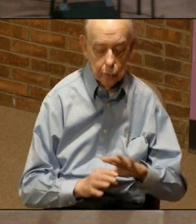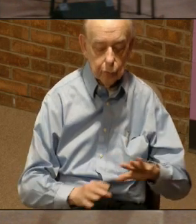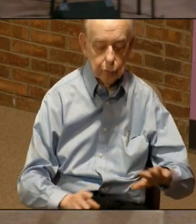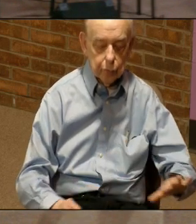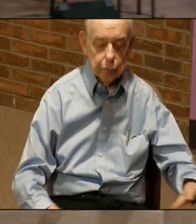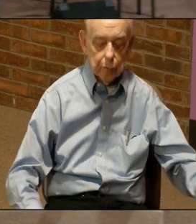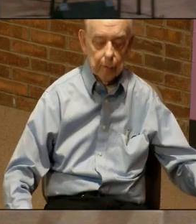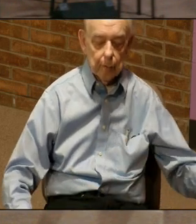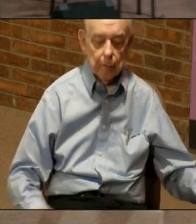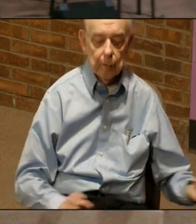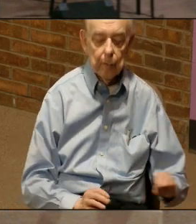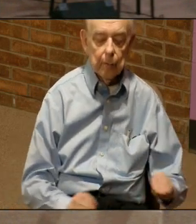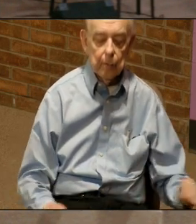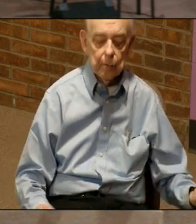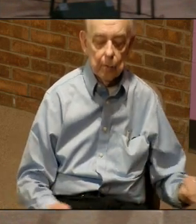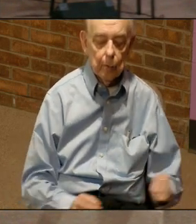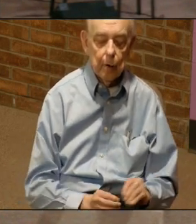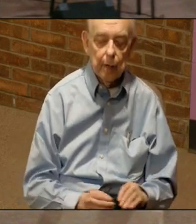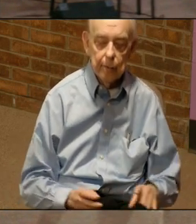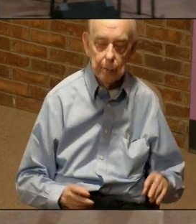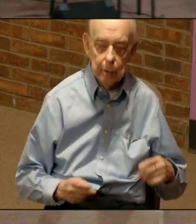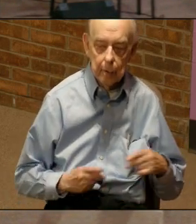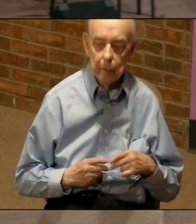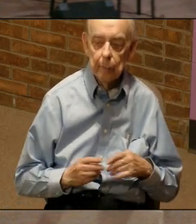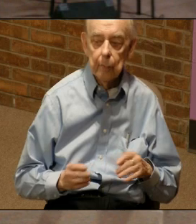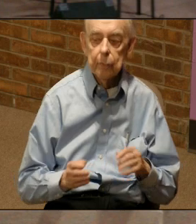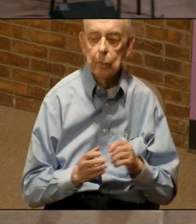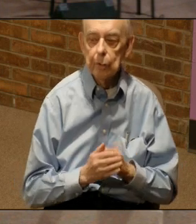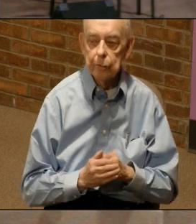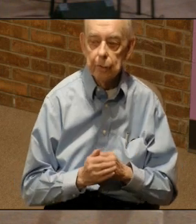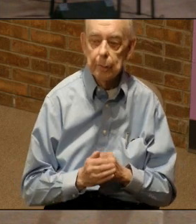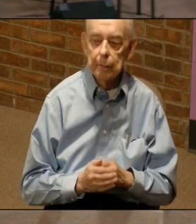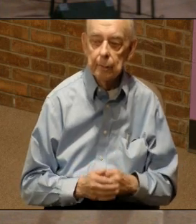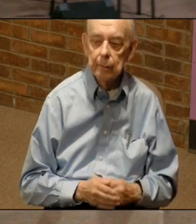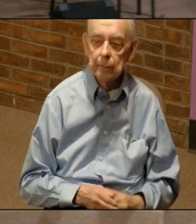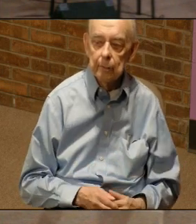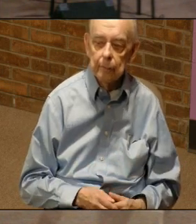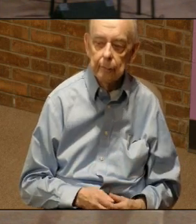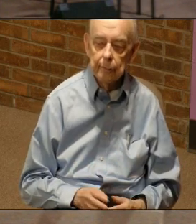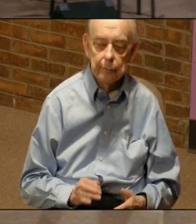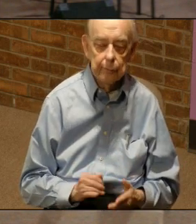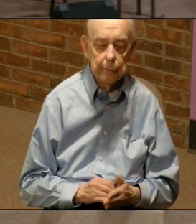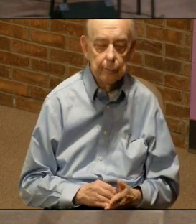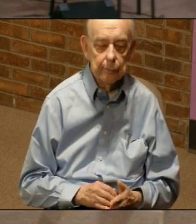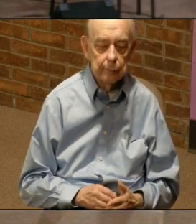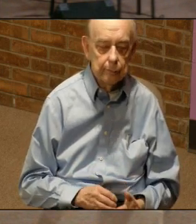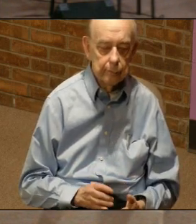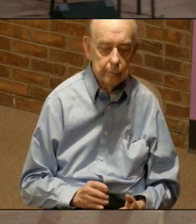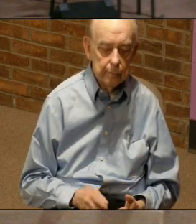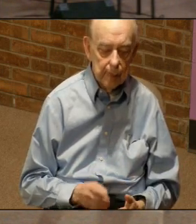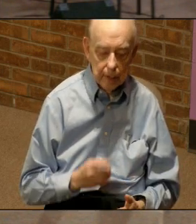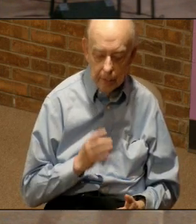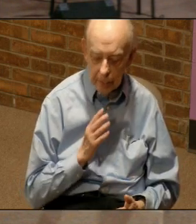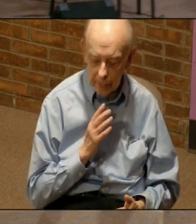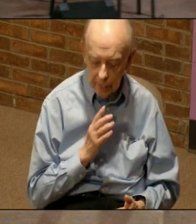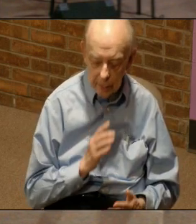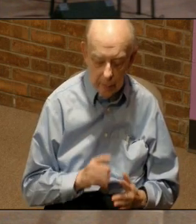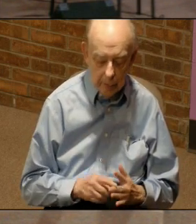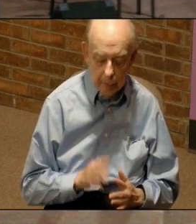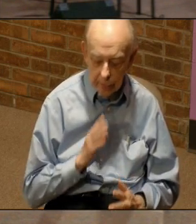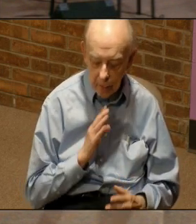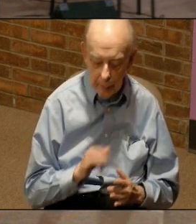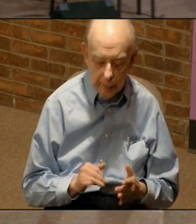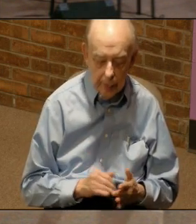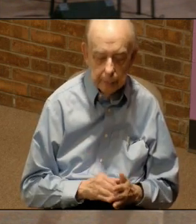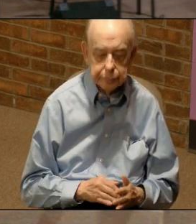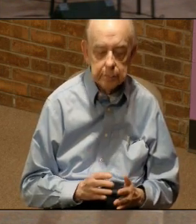because they no longer have a place to worship. And this is what he began to start talking about.